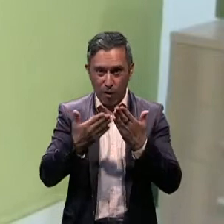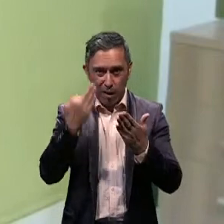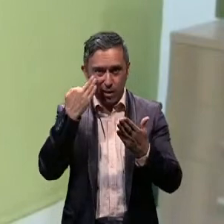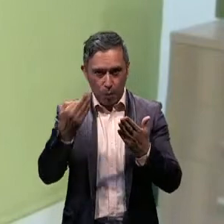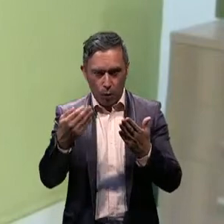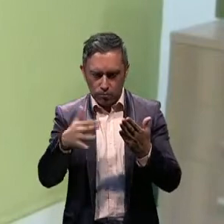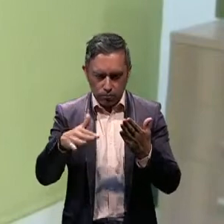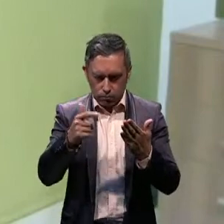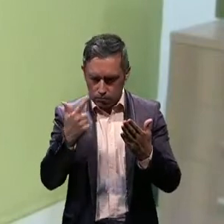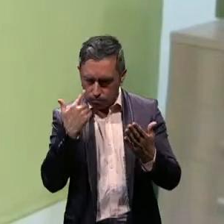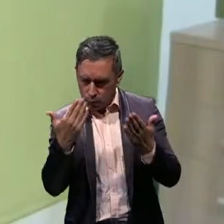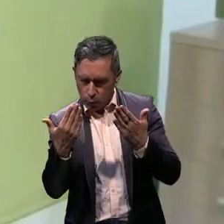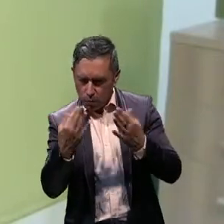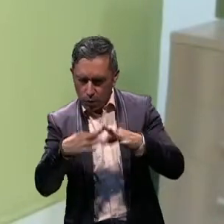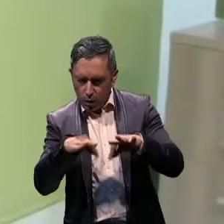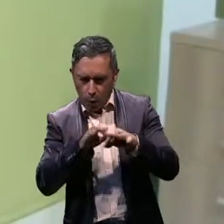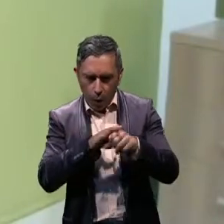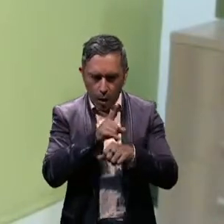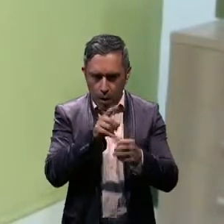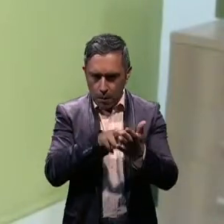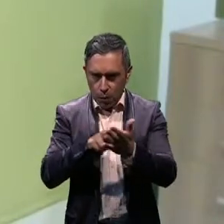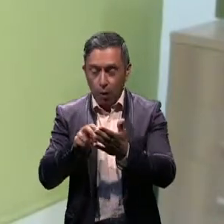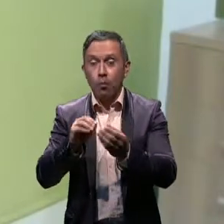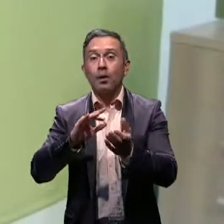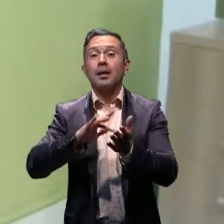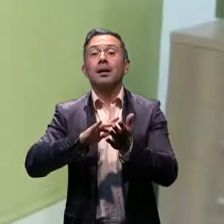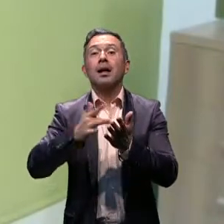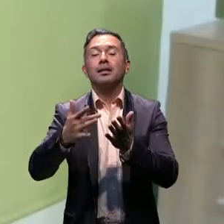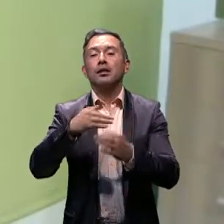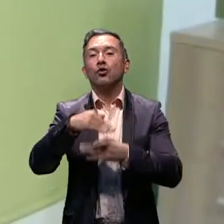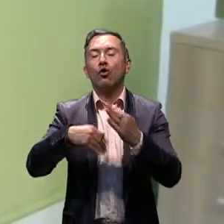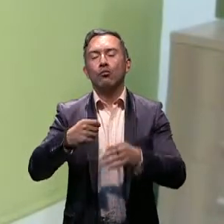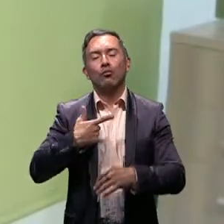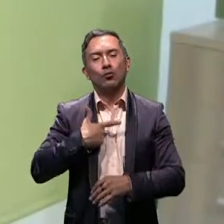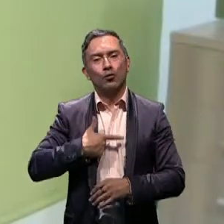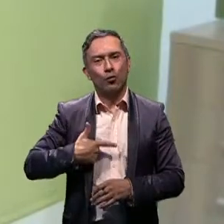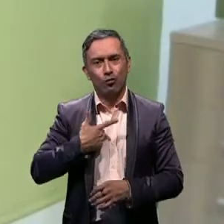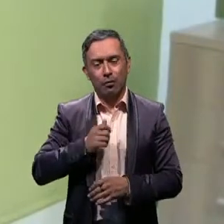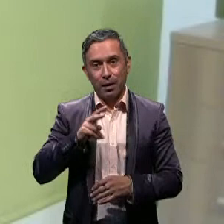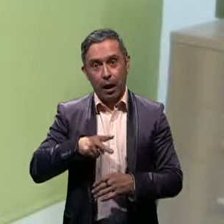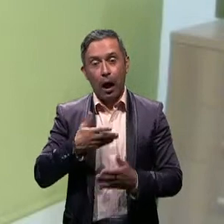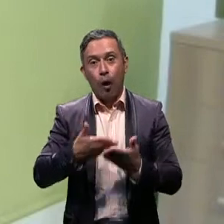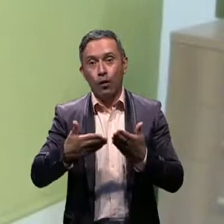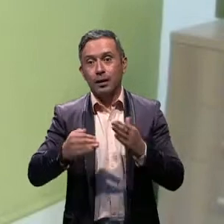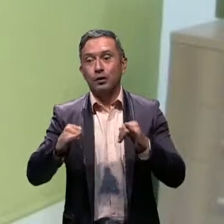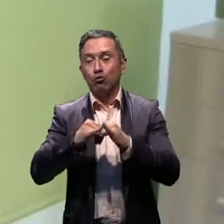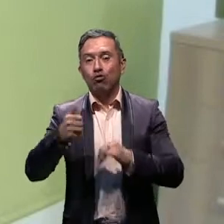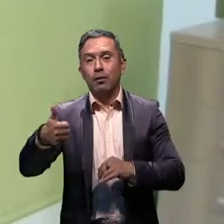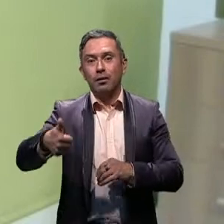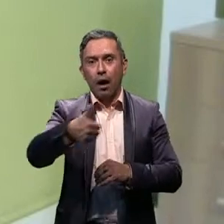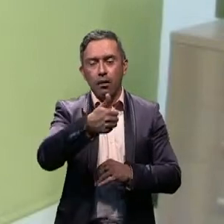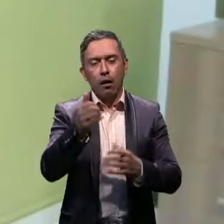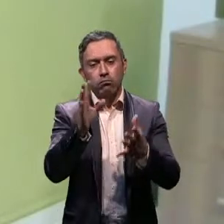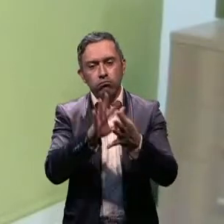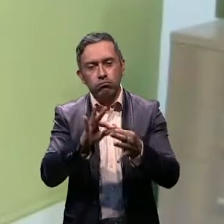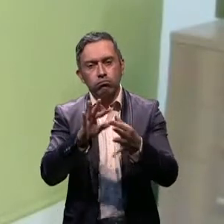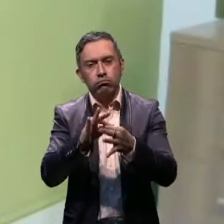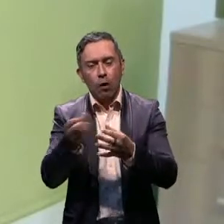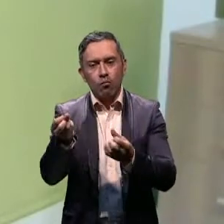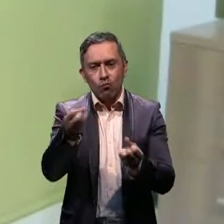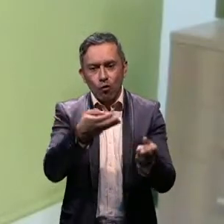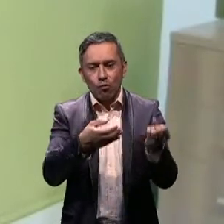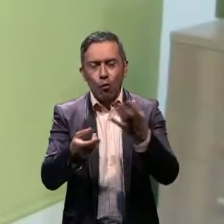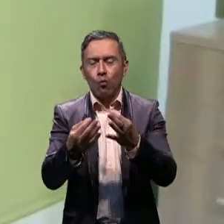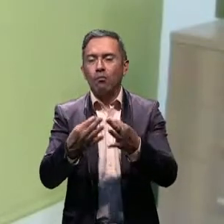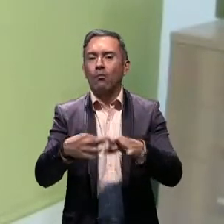bettered and improved during all this time. So thank you very much to all of you for these institutional messages that are